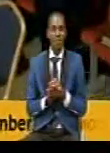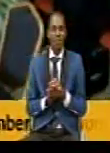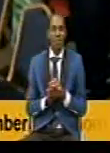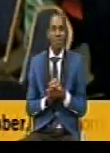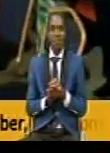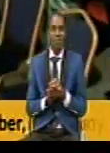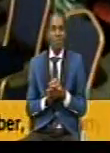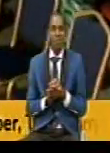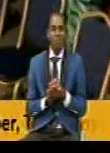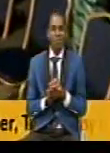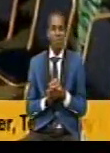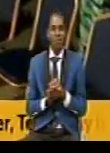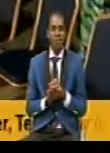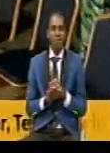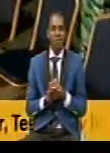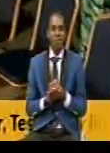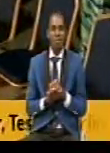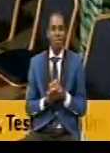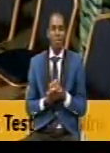Wonderful.